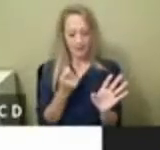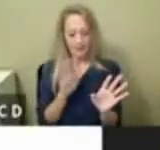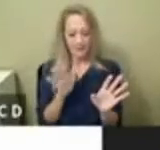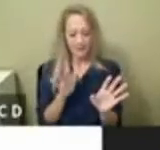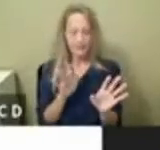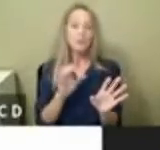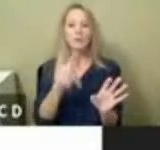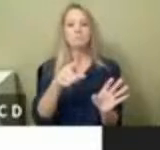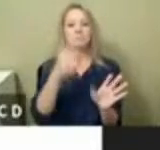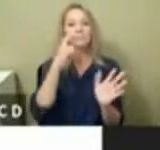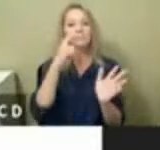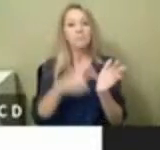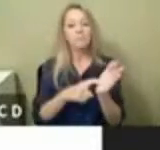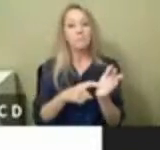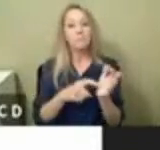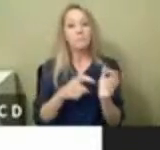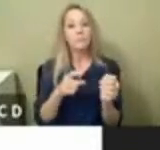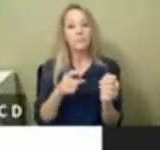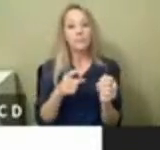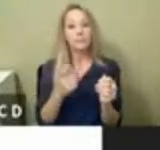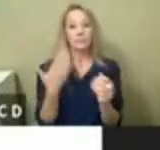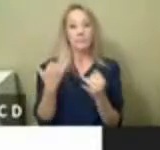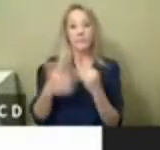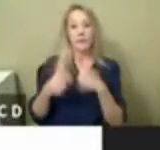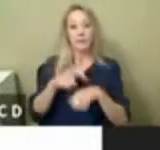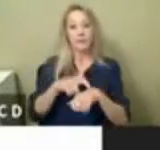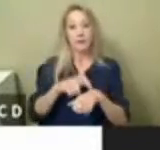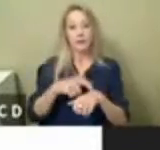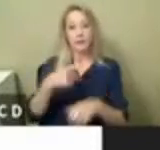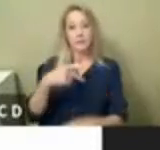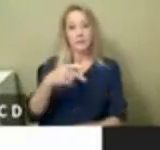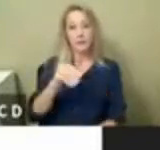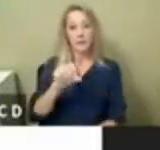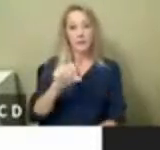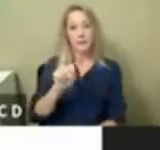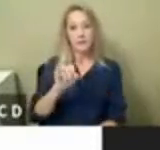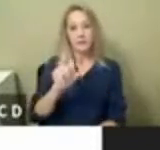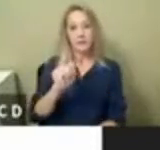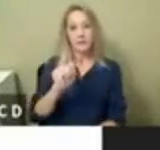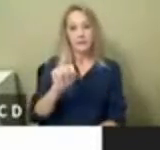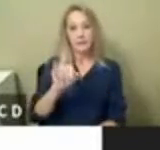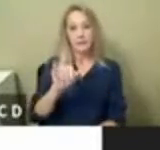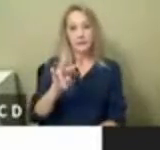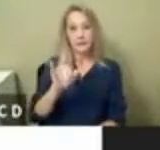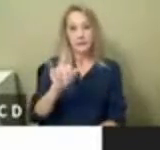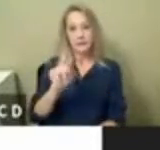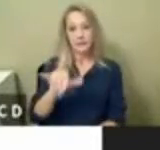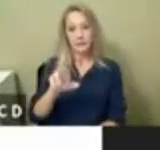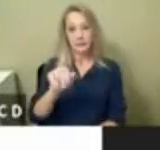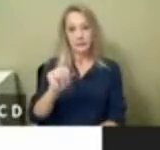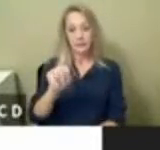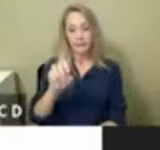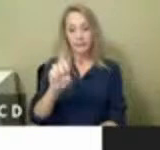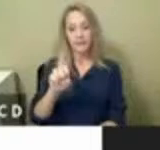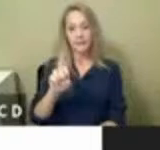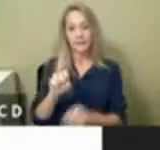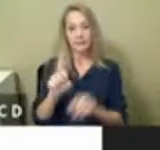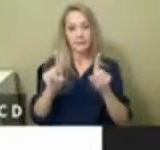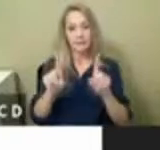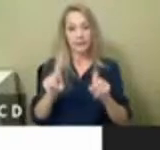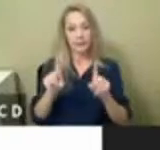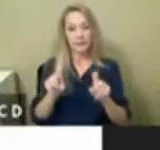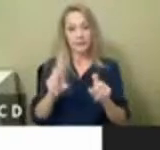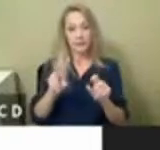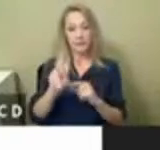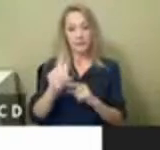you'll notice that last time we had positivity rate and testing volume. I thought they